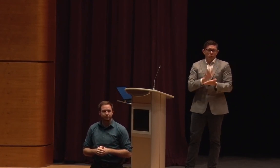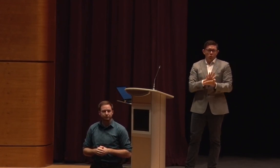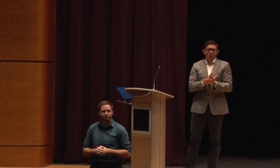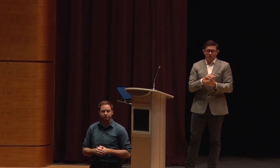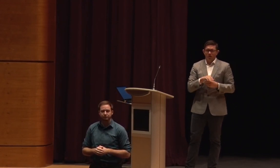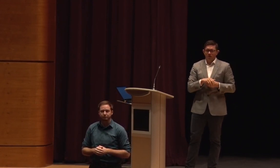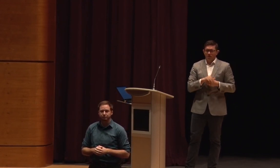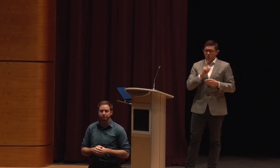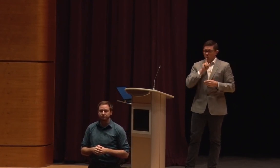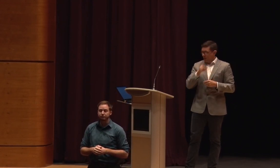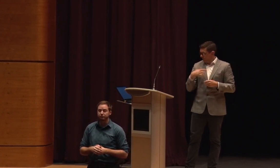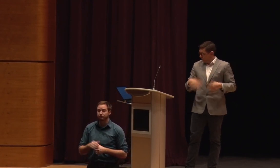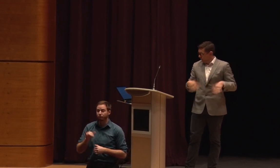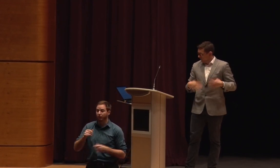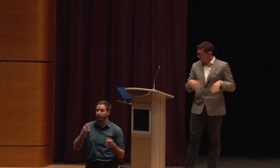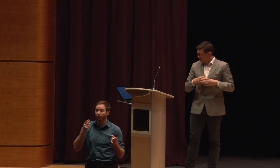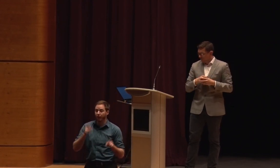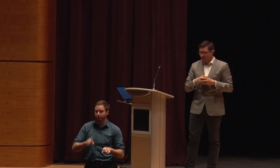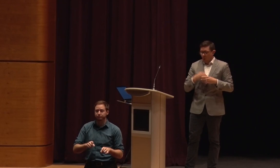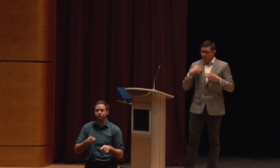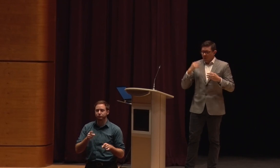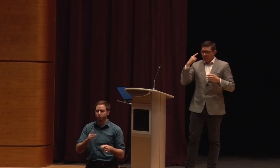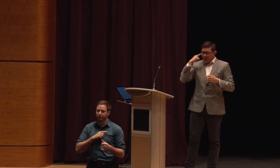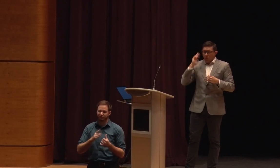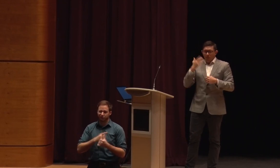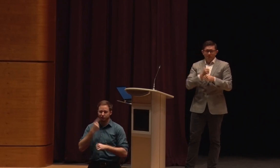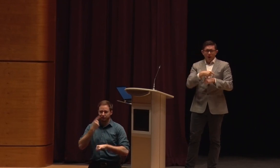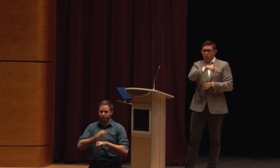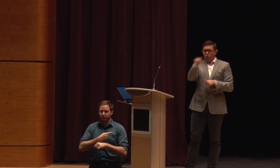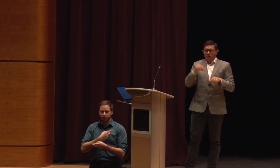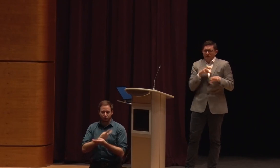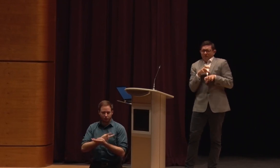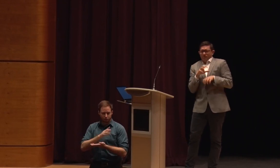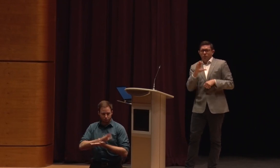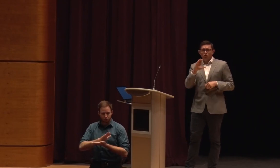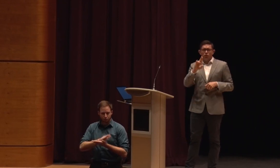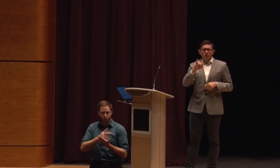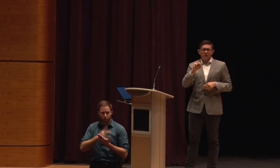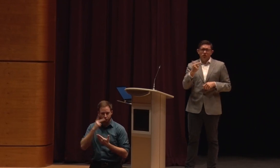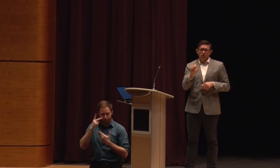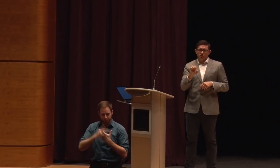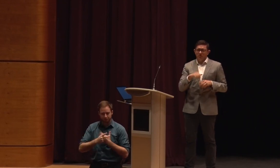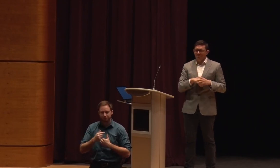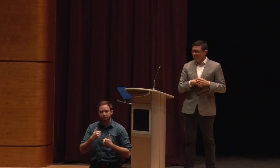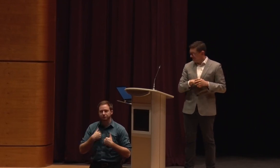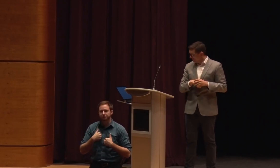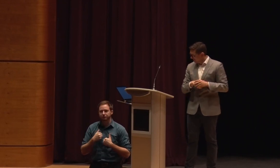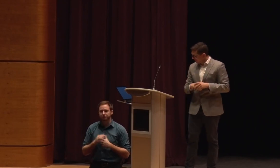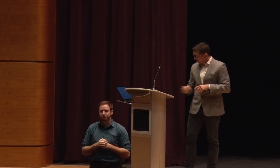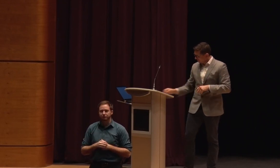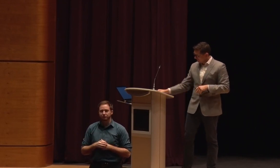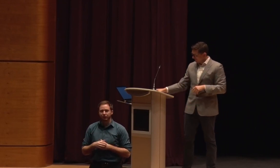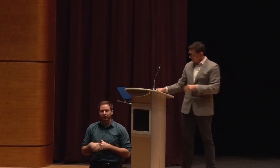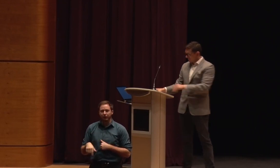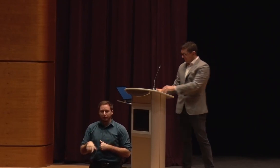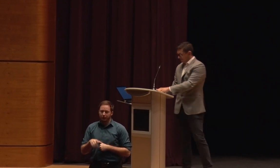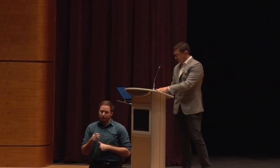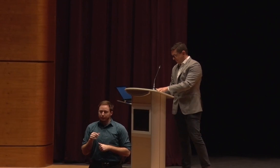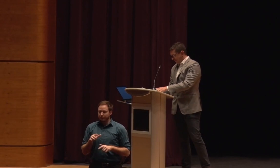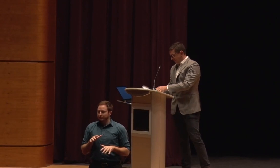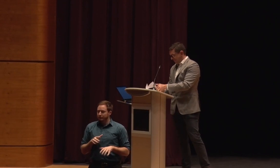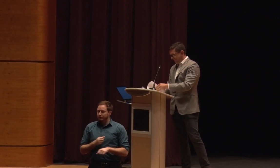Now, it happened the first day during my grad school program. It will make you all a little